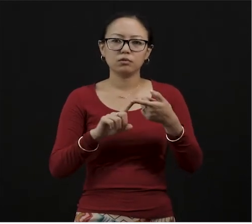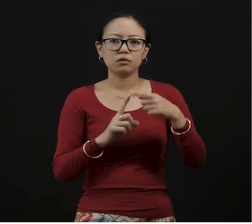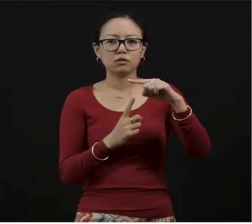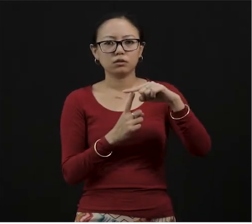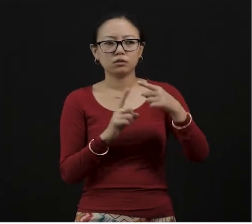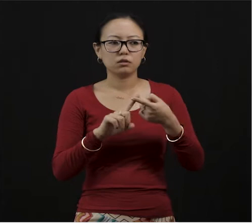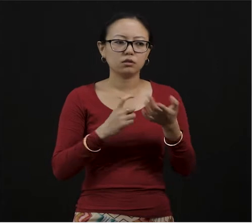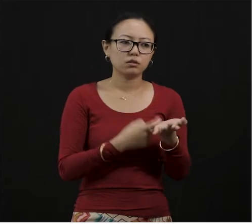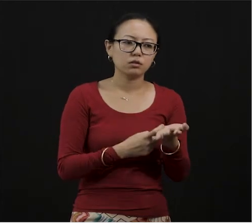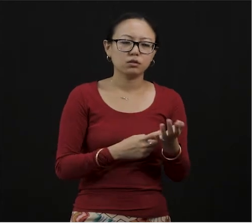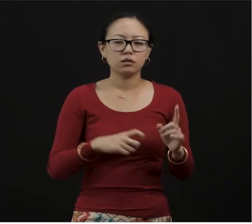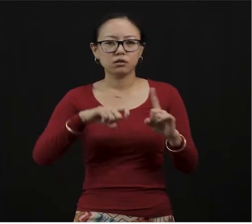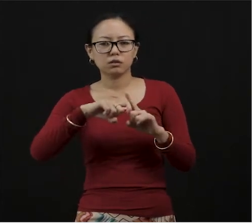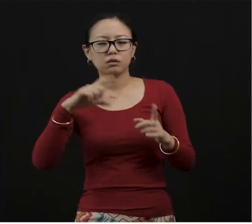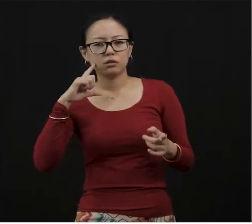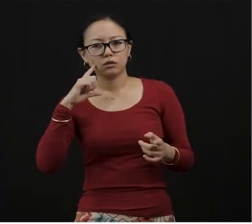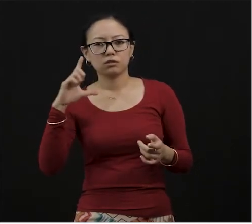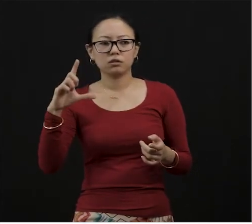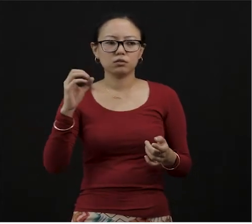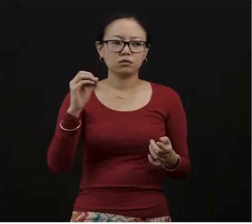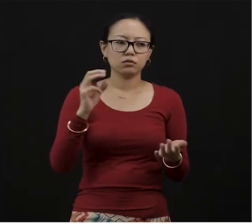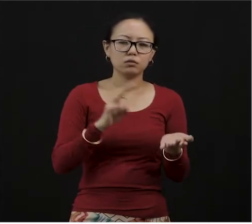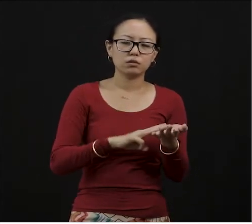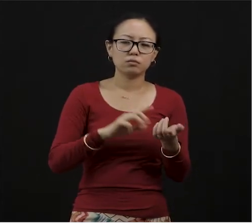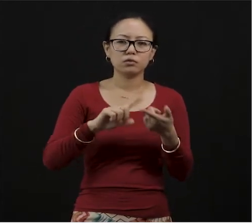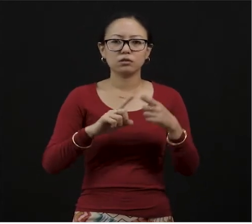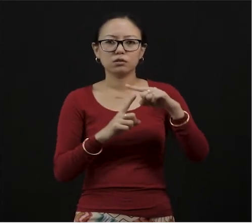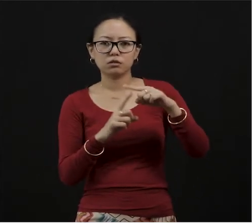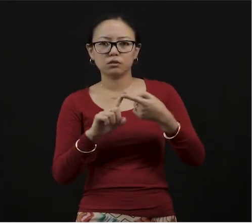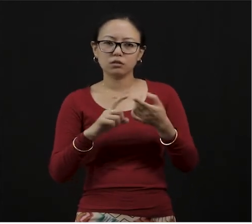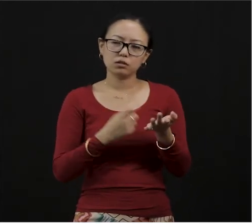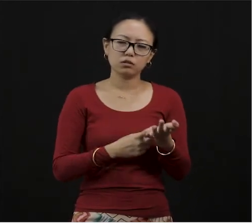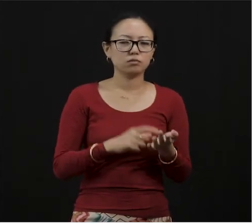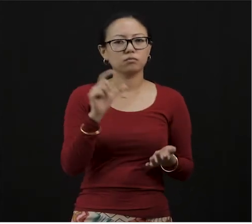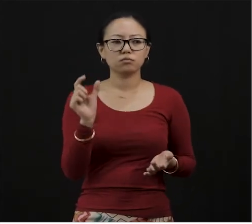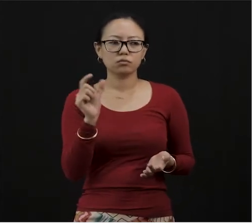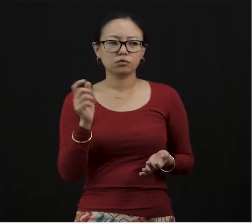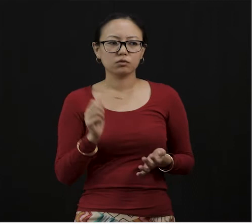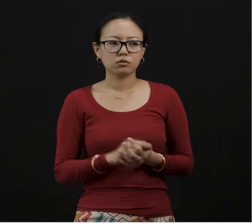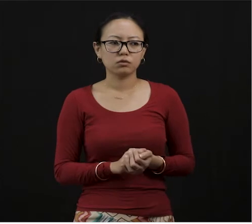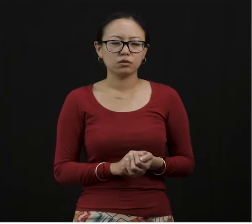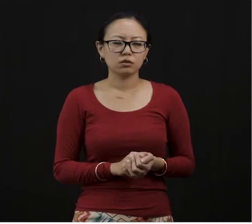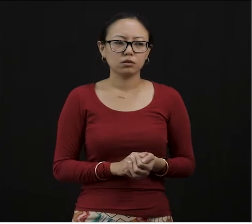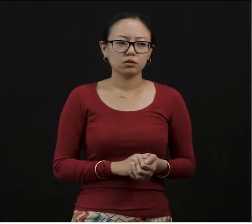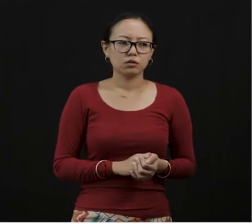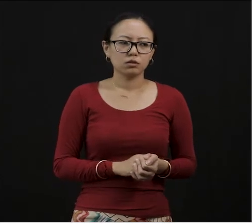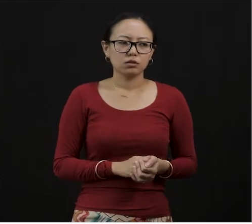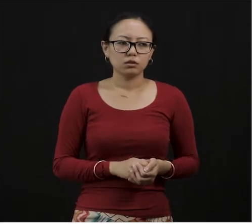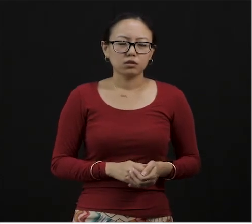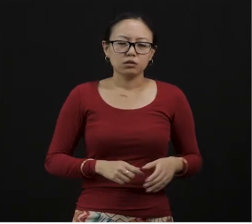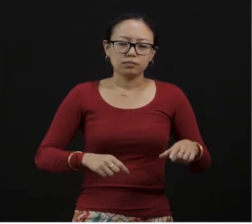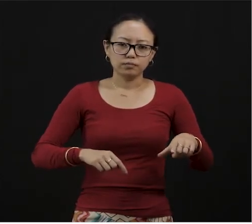so 100 centimeter max 1 meter. And when do we use this centimeter? For drawing a line segment